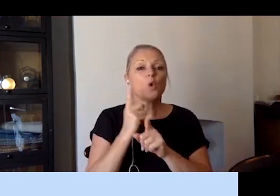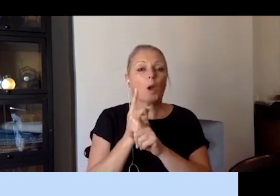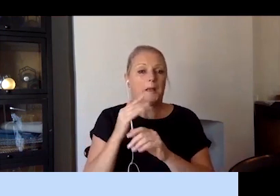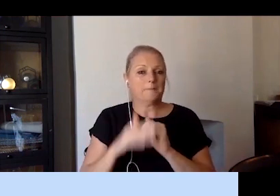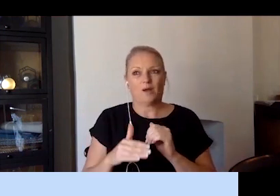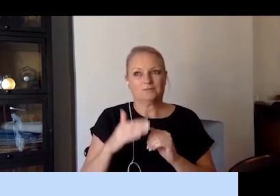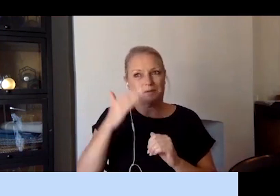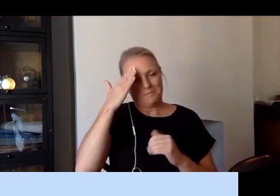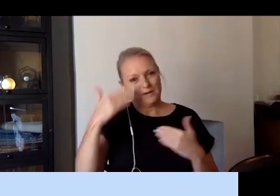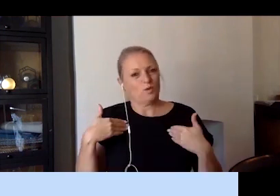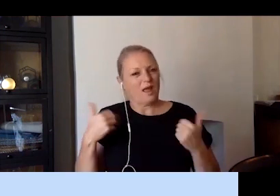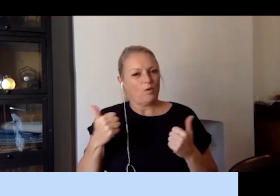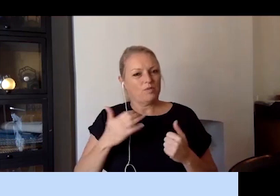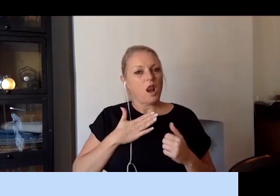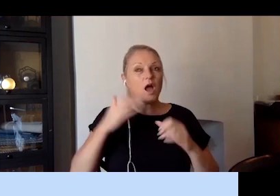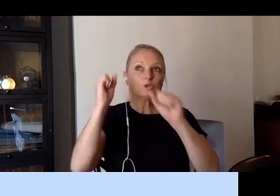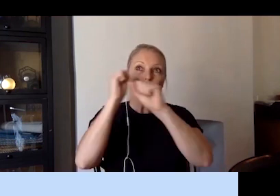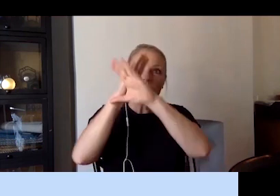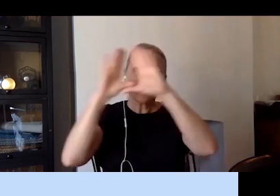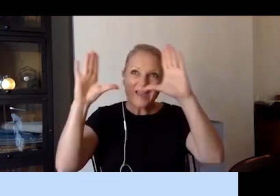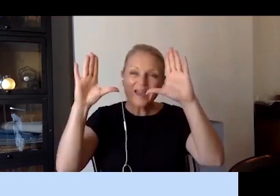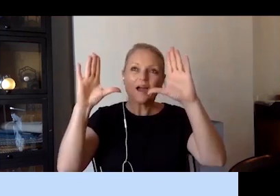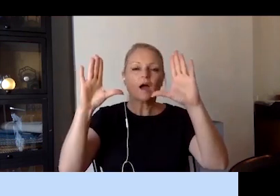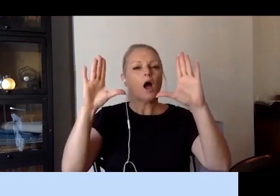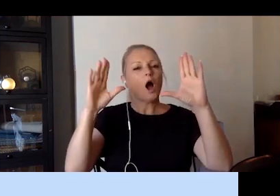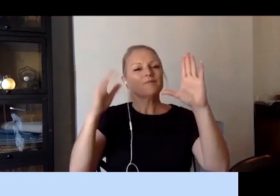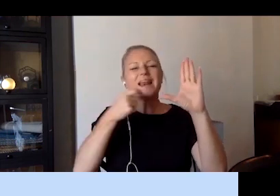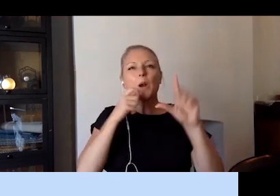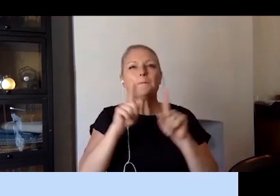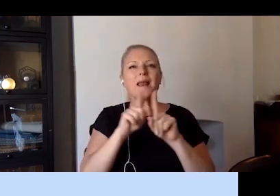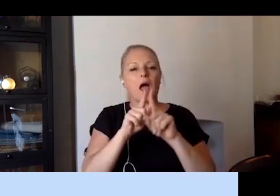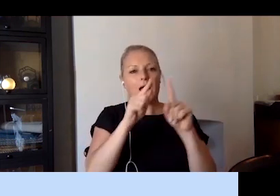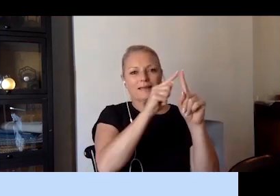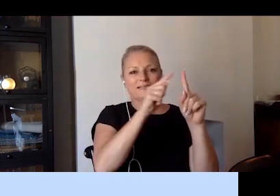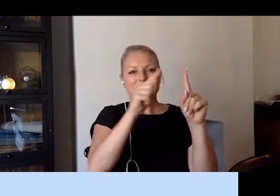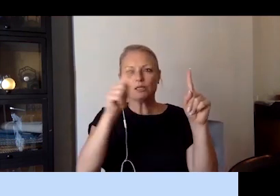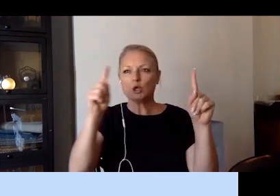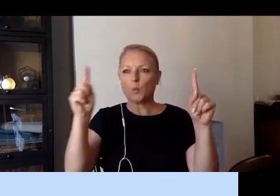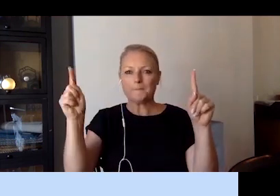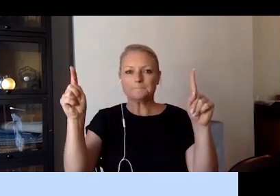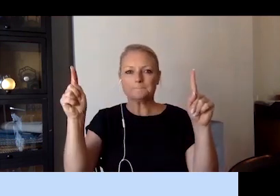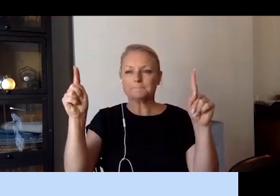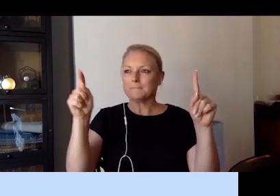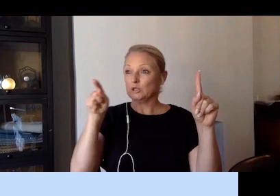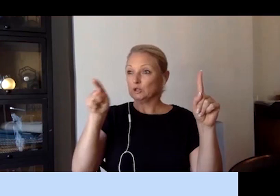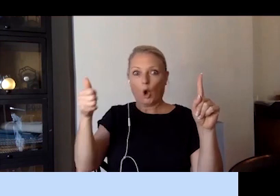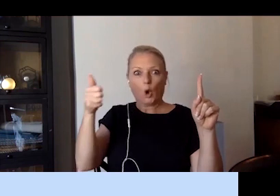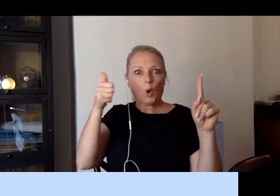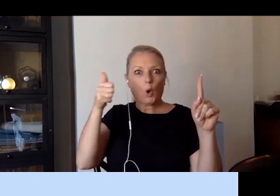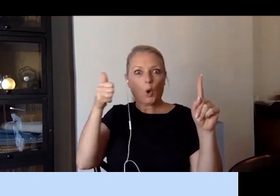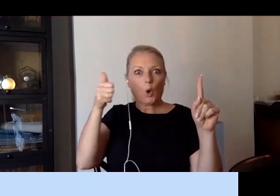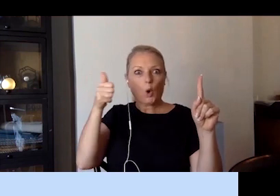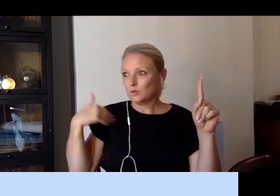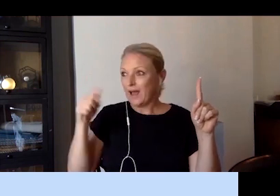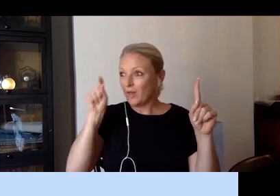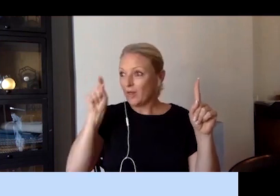what's known as the mental health continuum. And it's a concept of having good mental health at one end and poor mental health at the other. And the